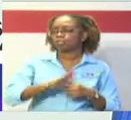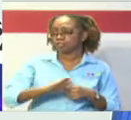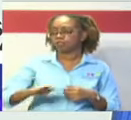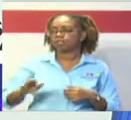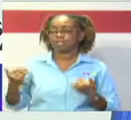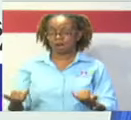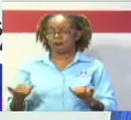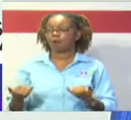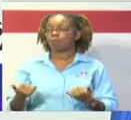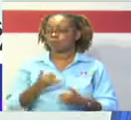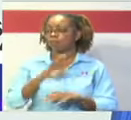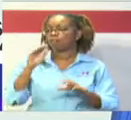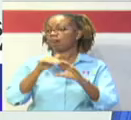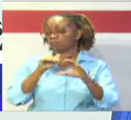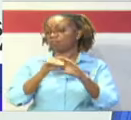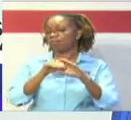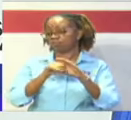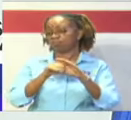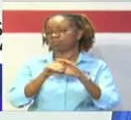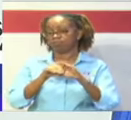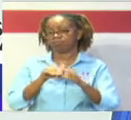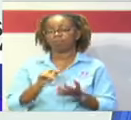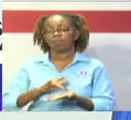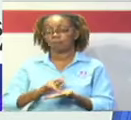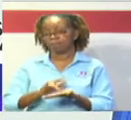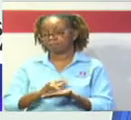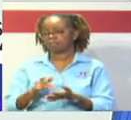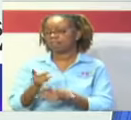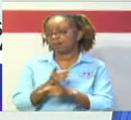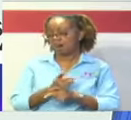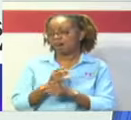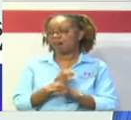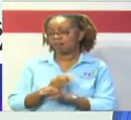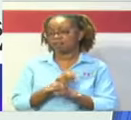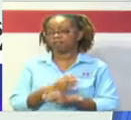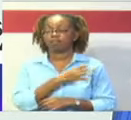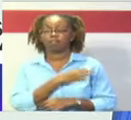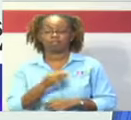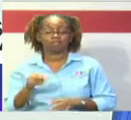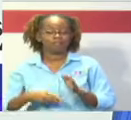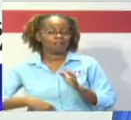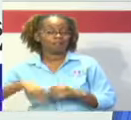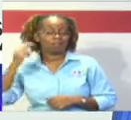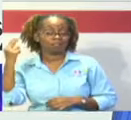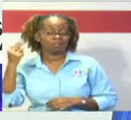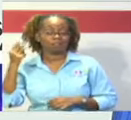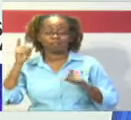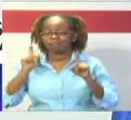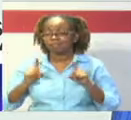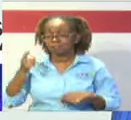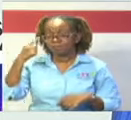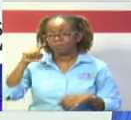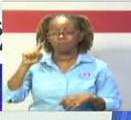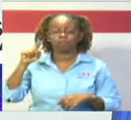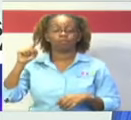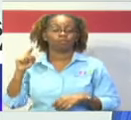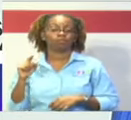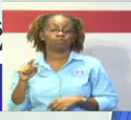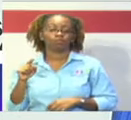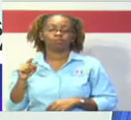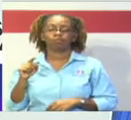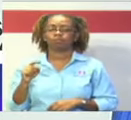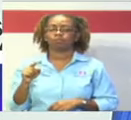care, as well as high occupancy and a high demand for intensive care unit treatment. We continue